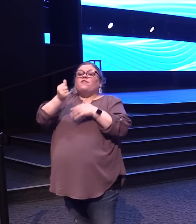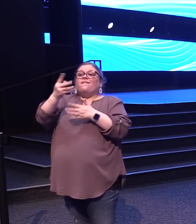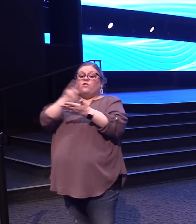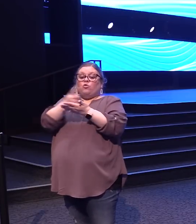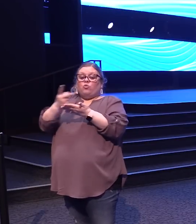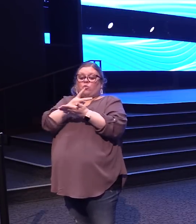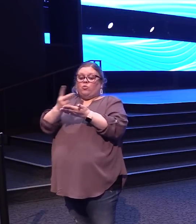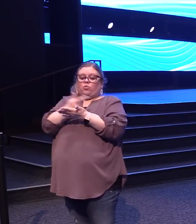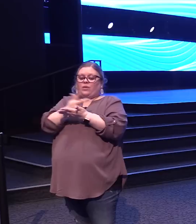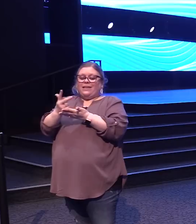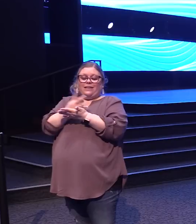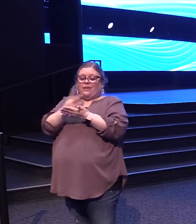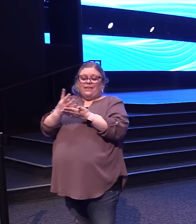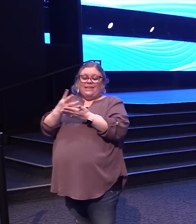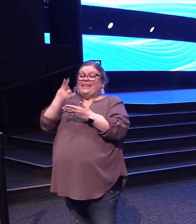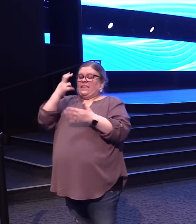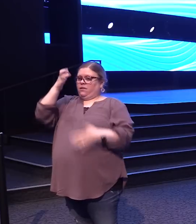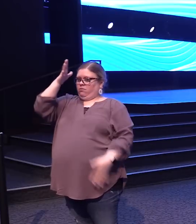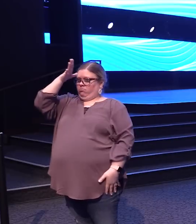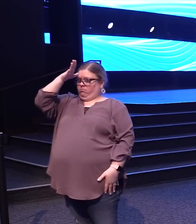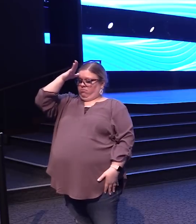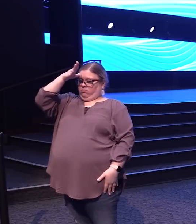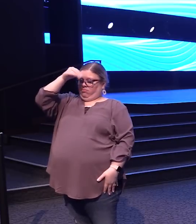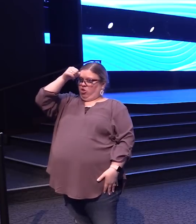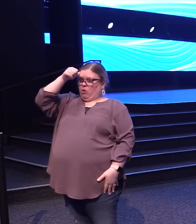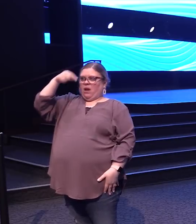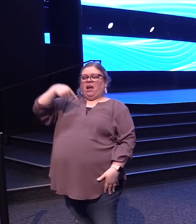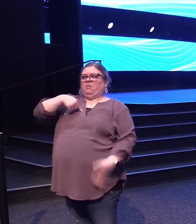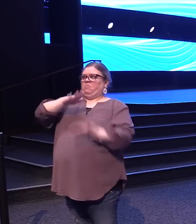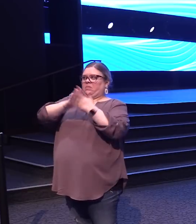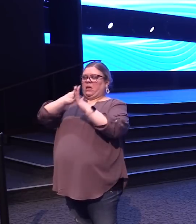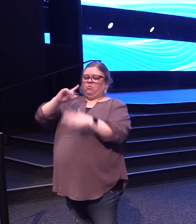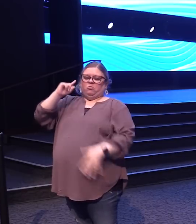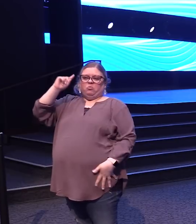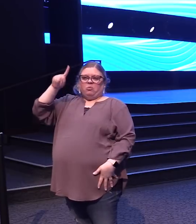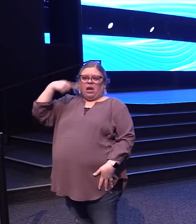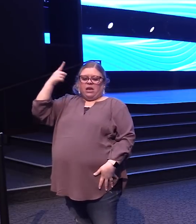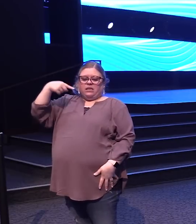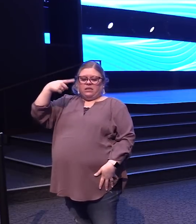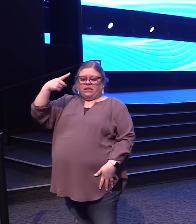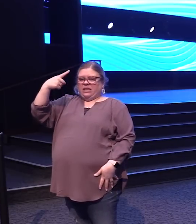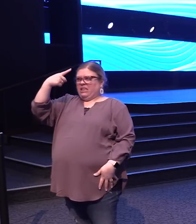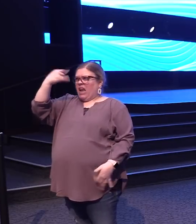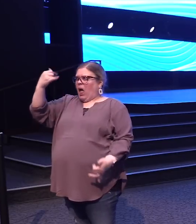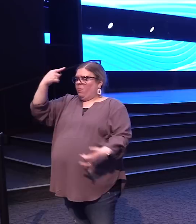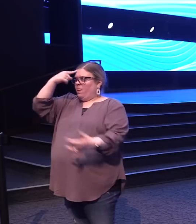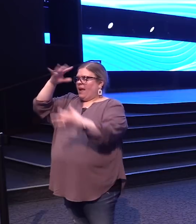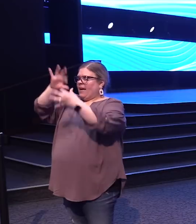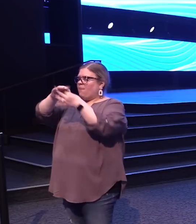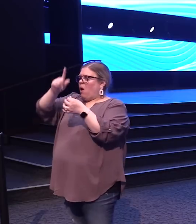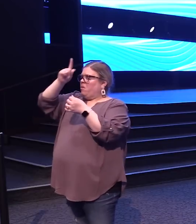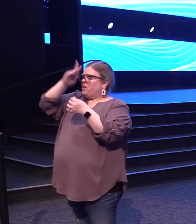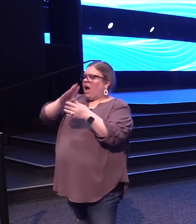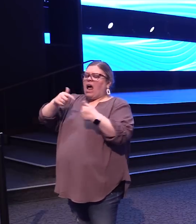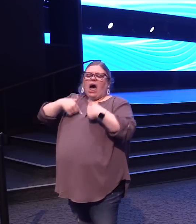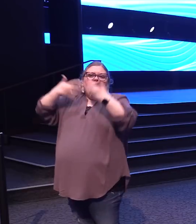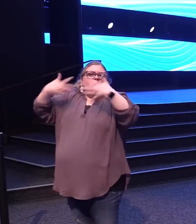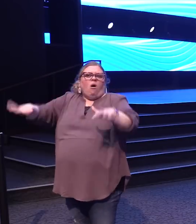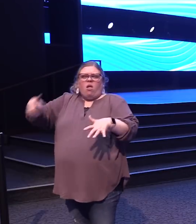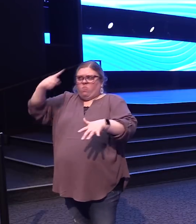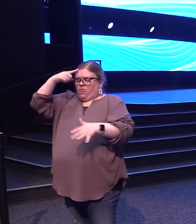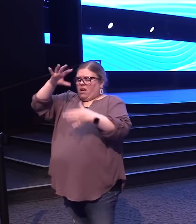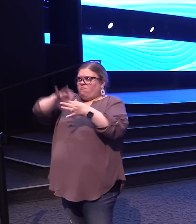weeks, he's determined that he's going crazy. He's thinking about God all the time without even wanting to think about